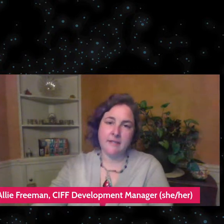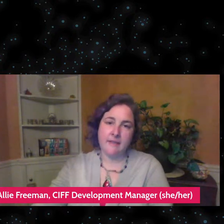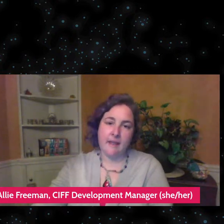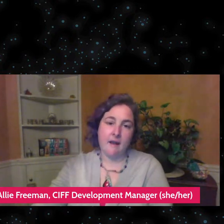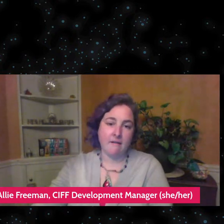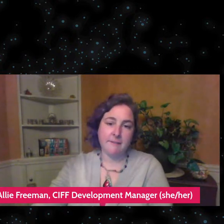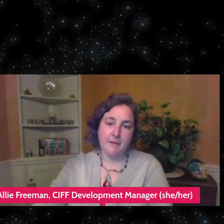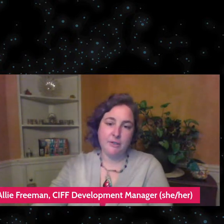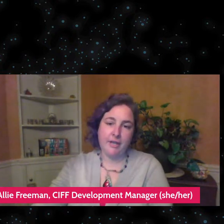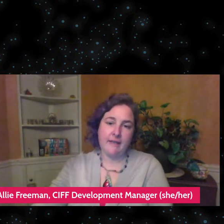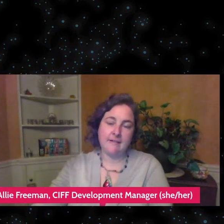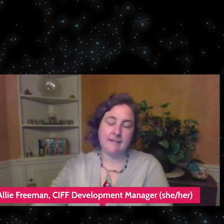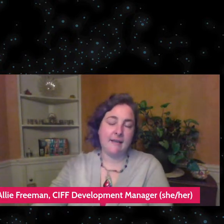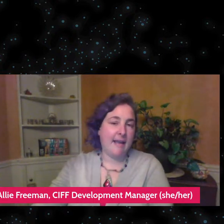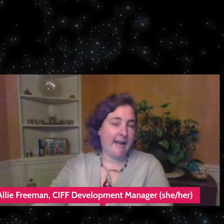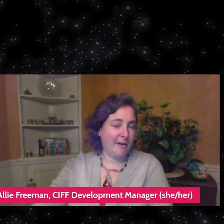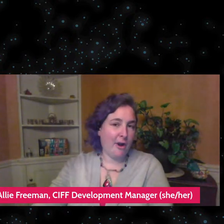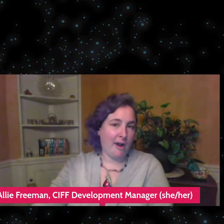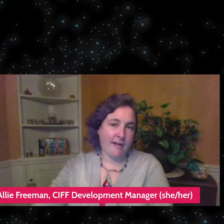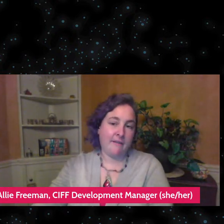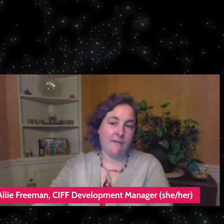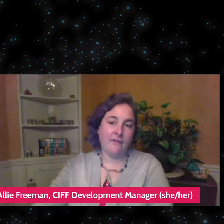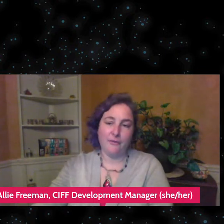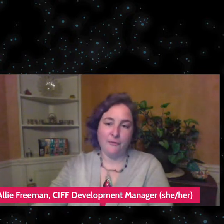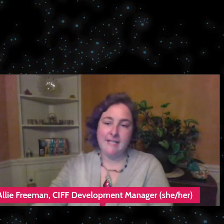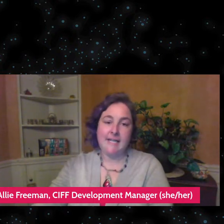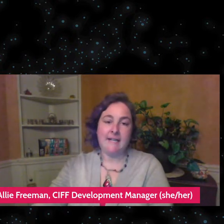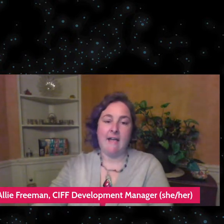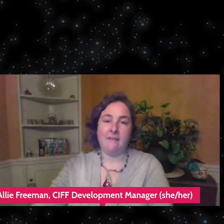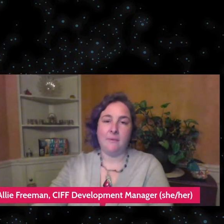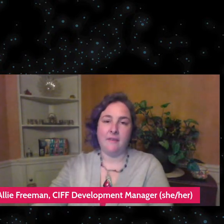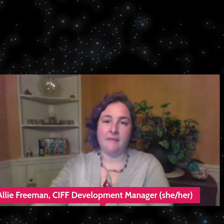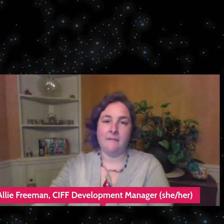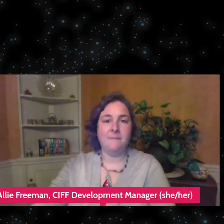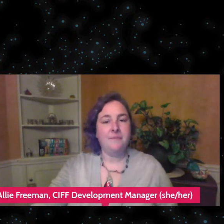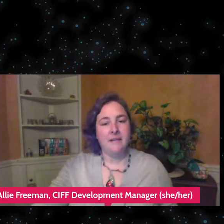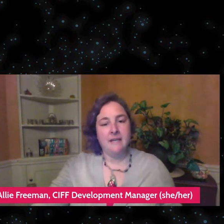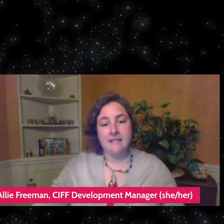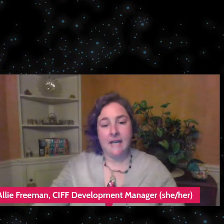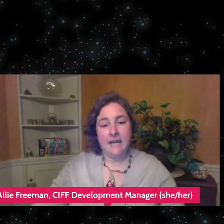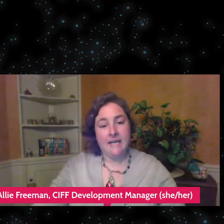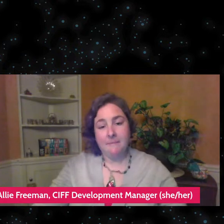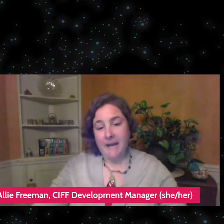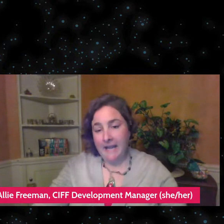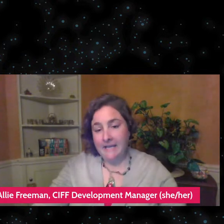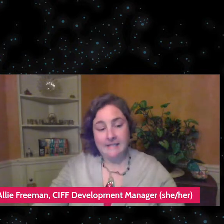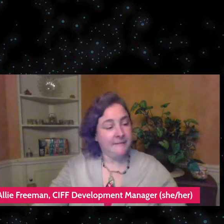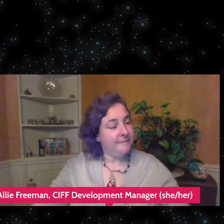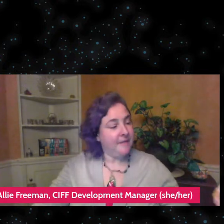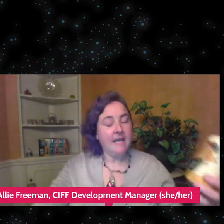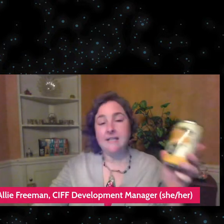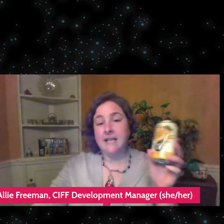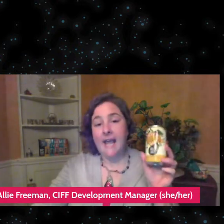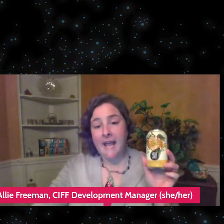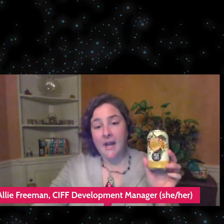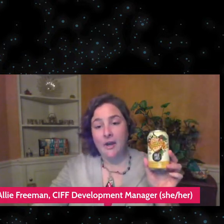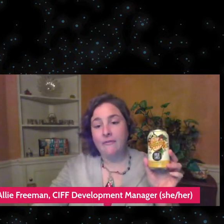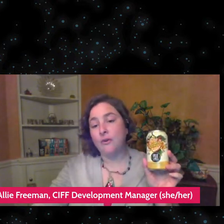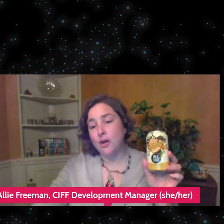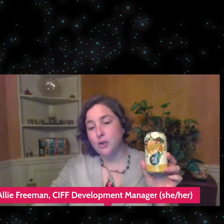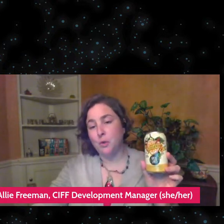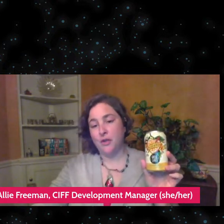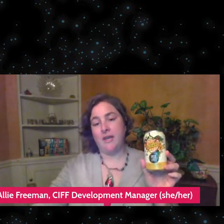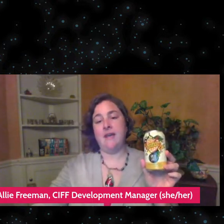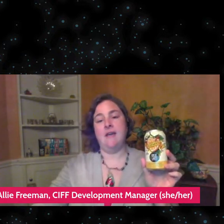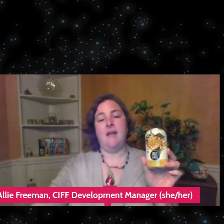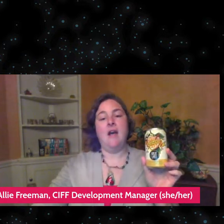happy hour to thank our special guests and our audience for raising a glass with us. Tonight, in my case, it is a can